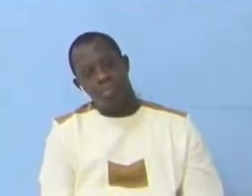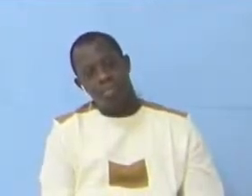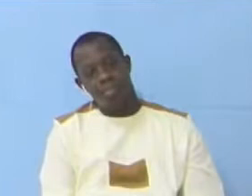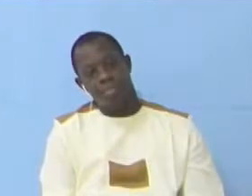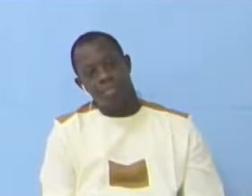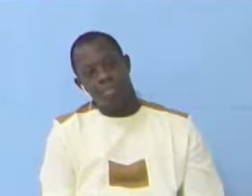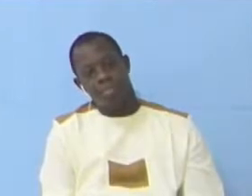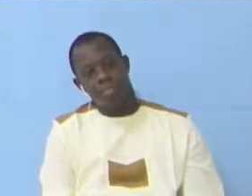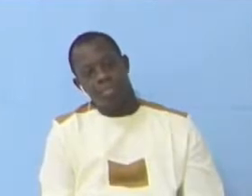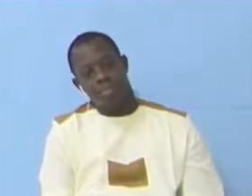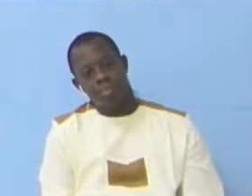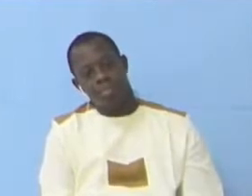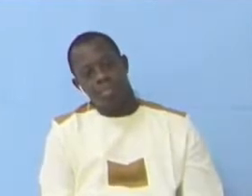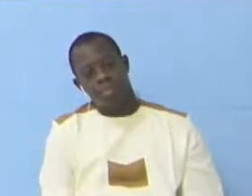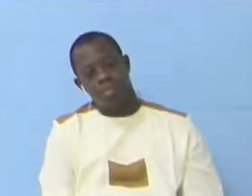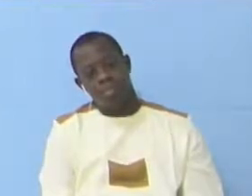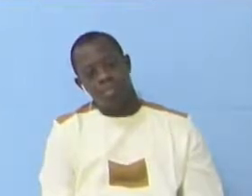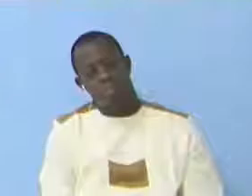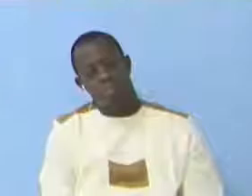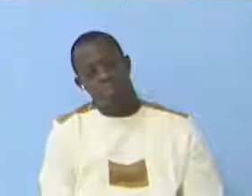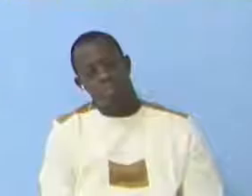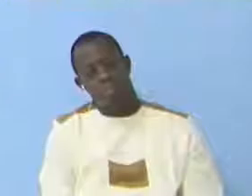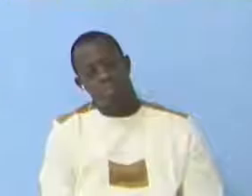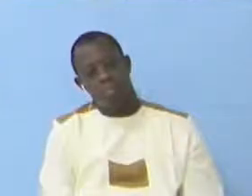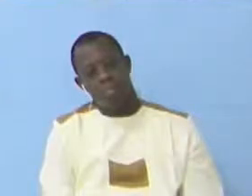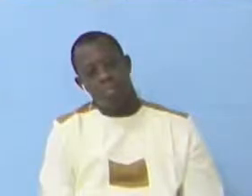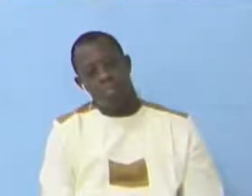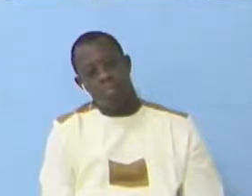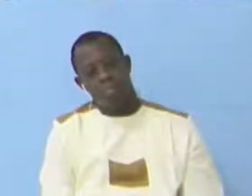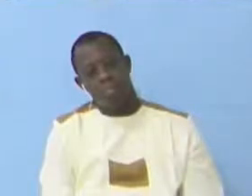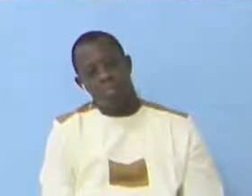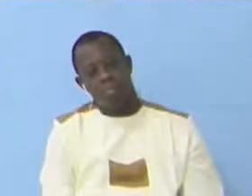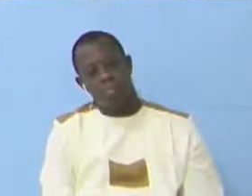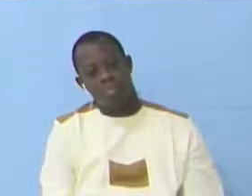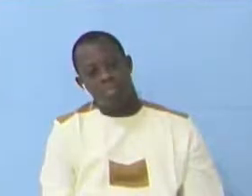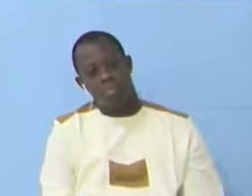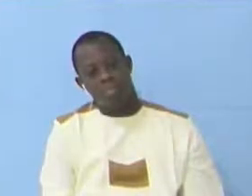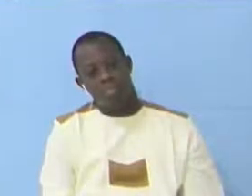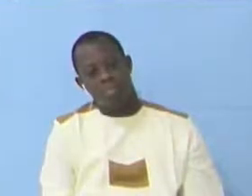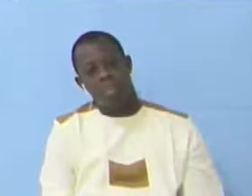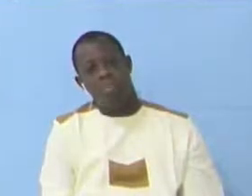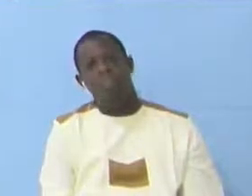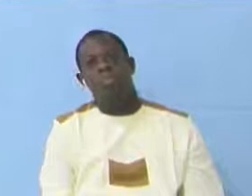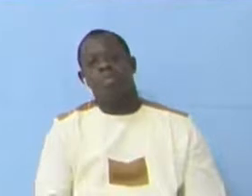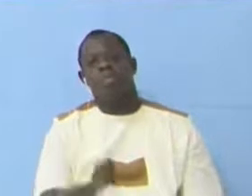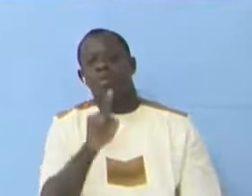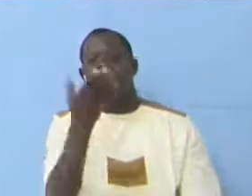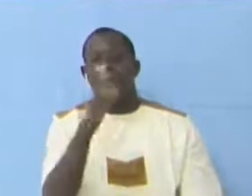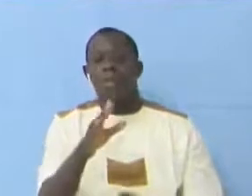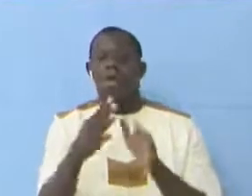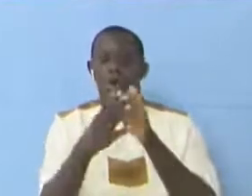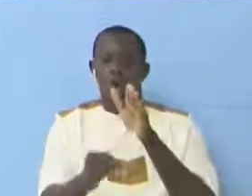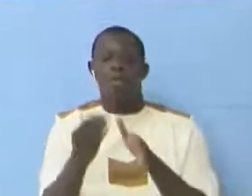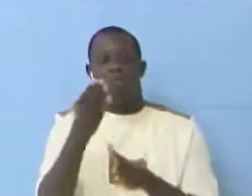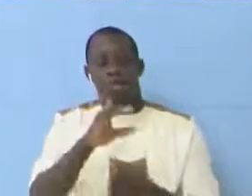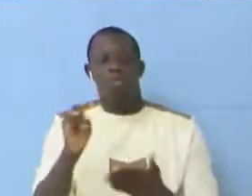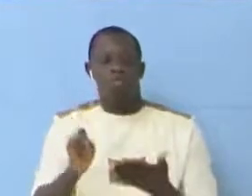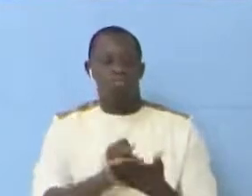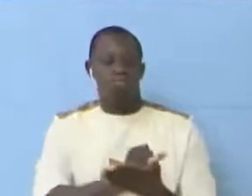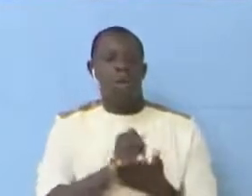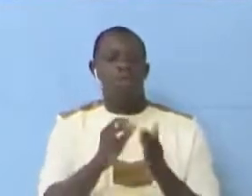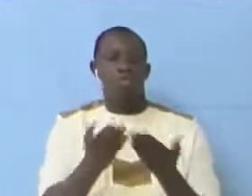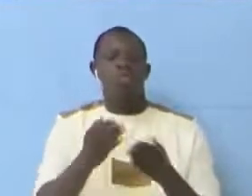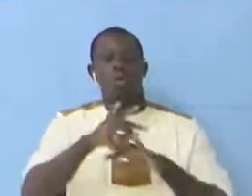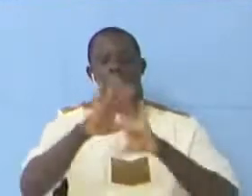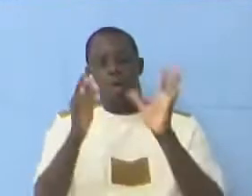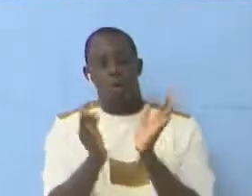itamen kilifa laa foon. You seem to be quoting from the Quran, but all the same,